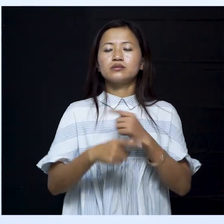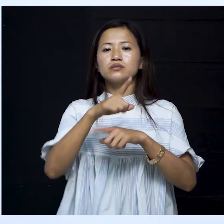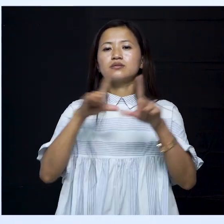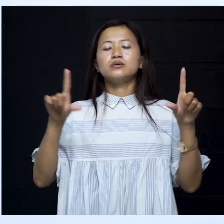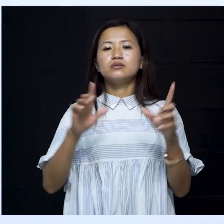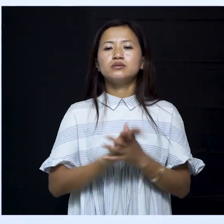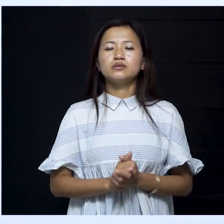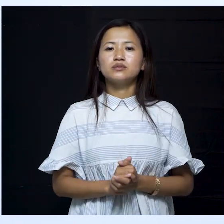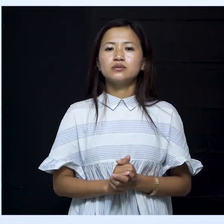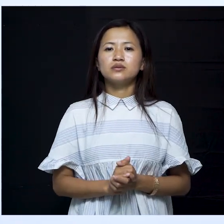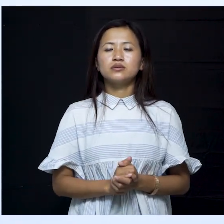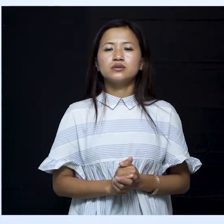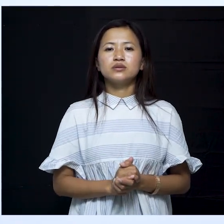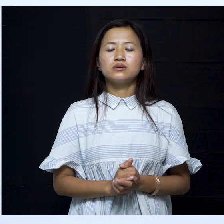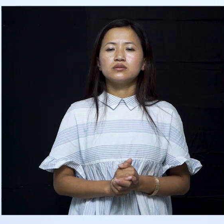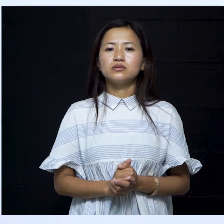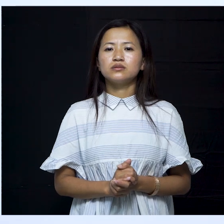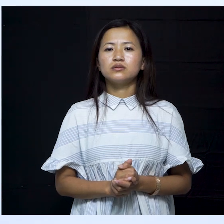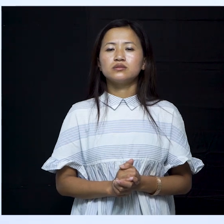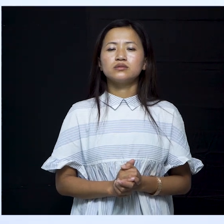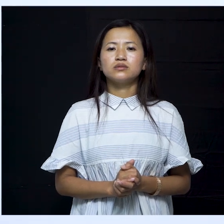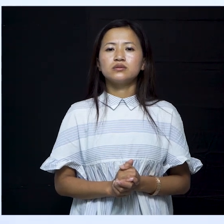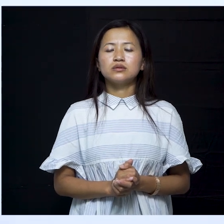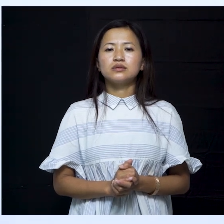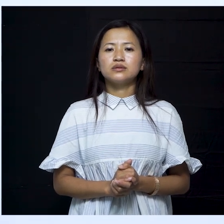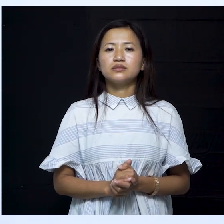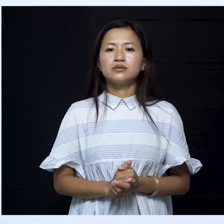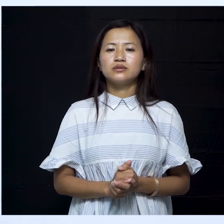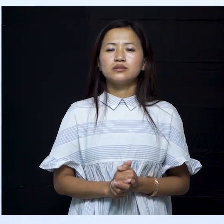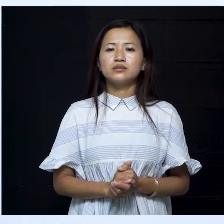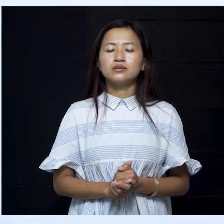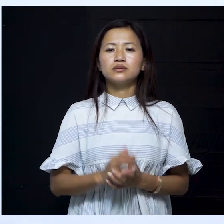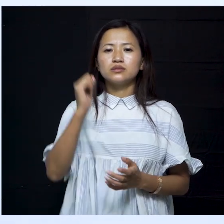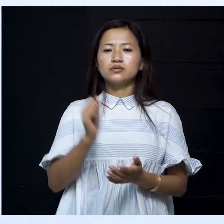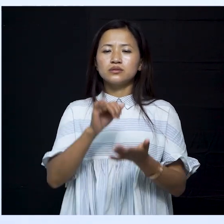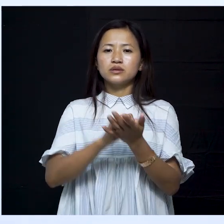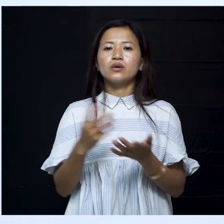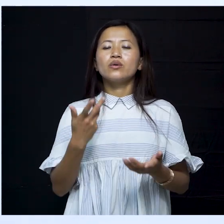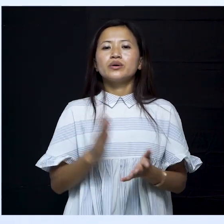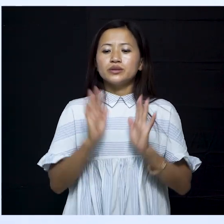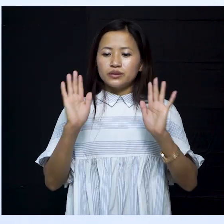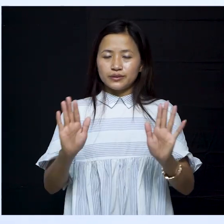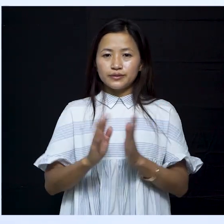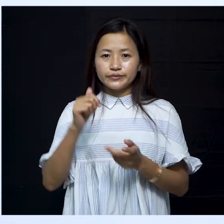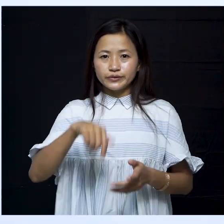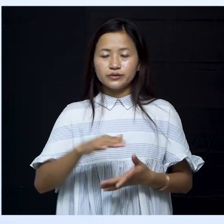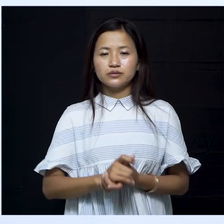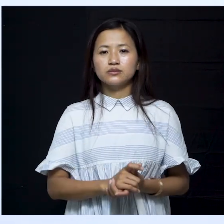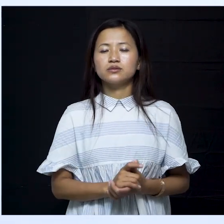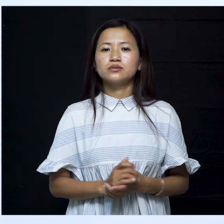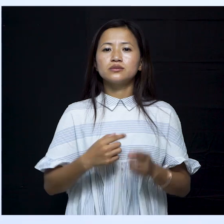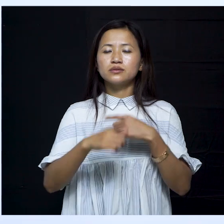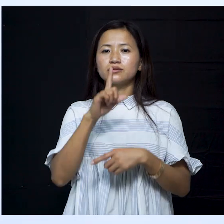language. So that is what we have here in